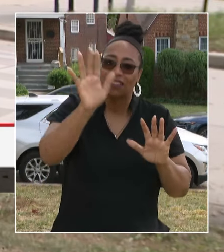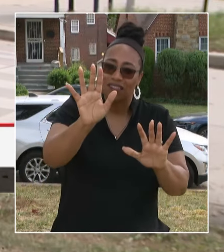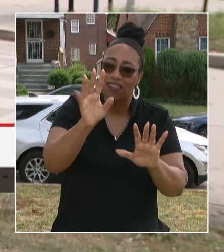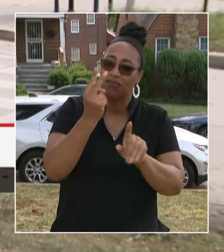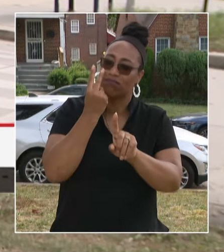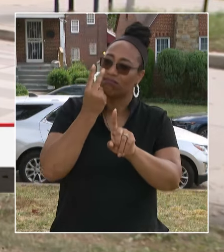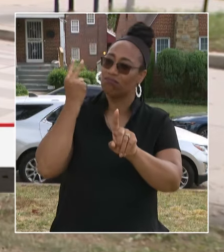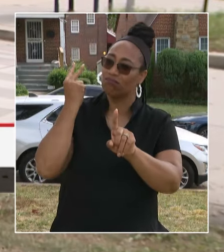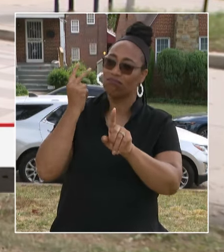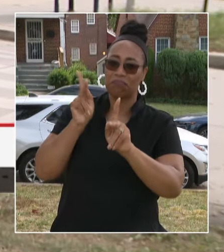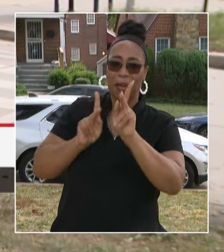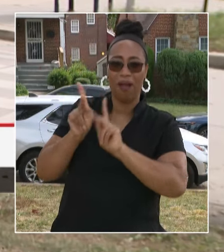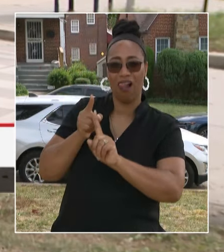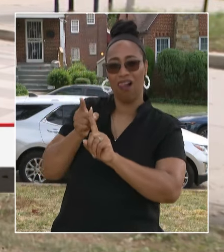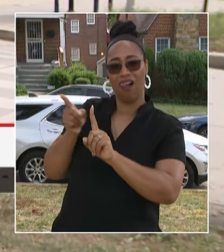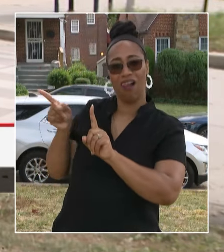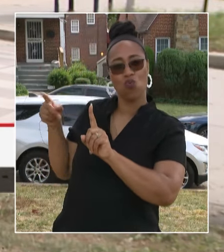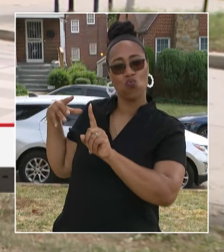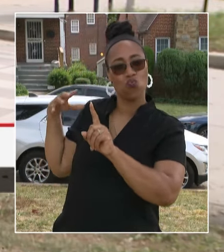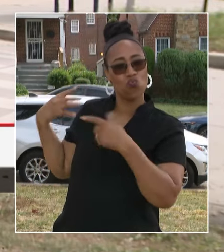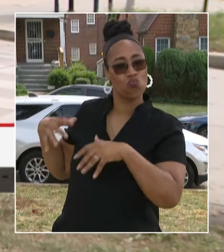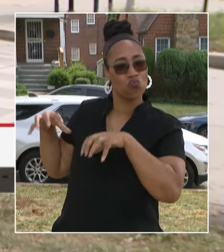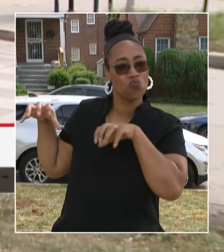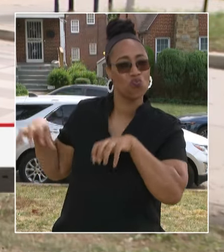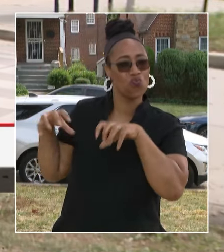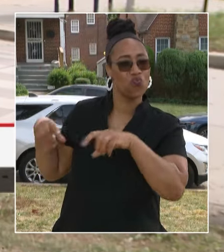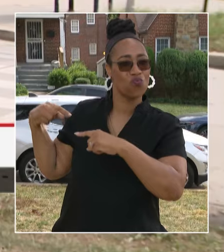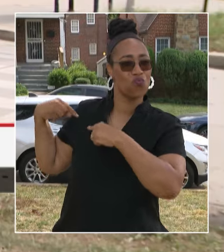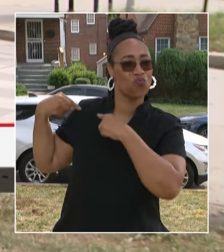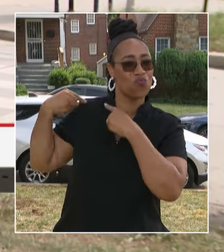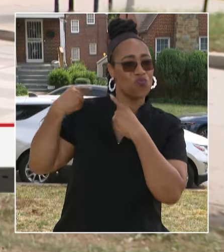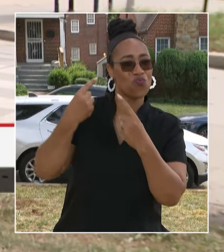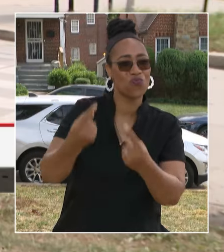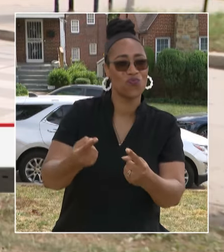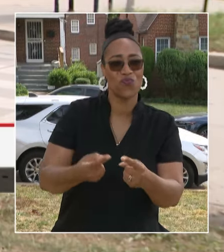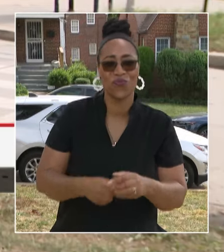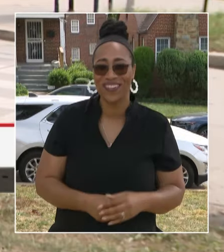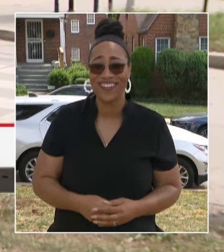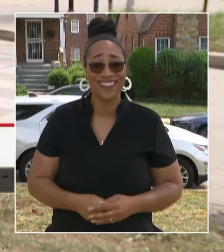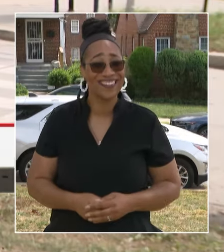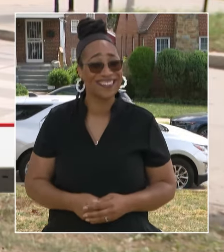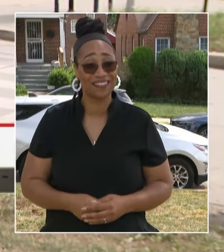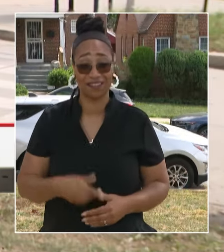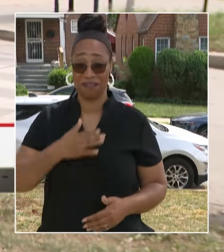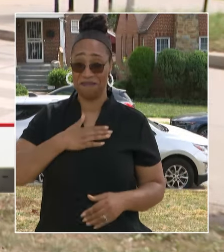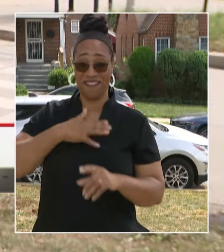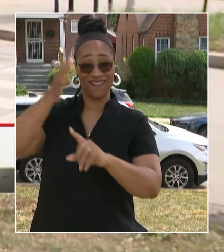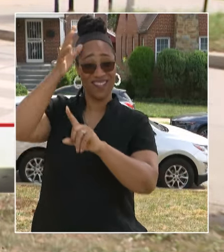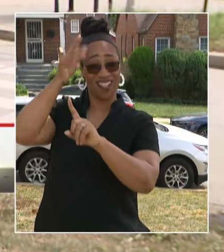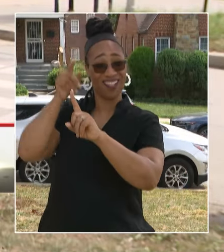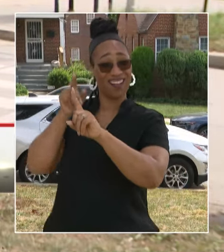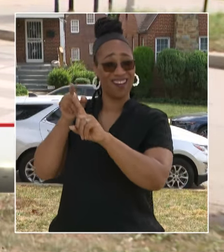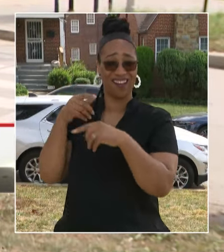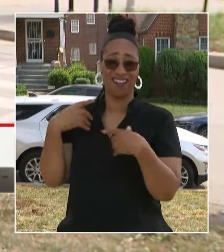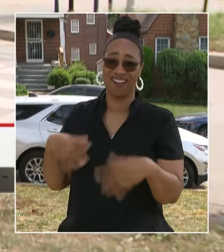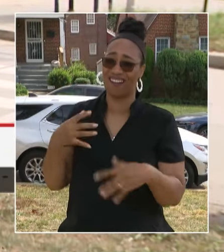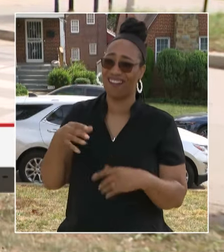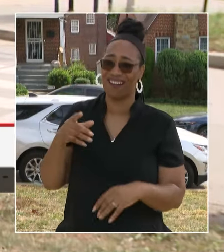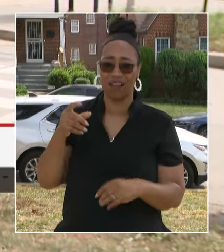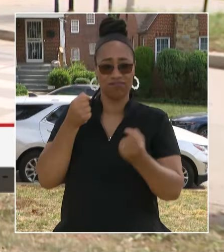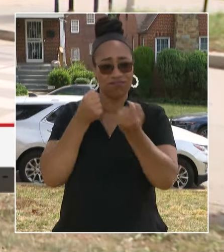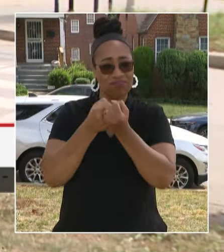one talking about, at the time during all the campaigns, they said William Bill Spaulding, right? It